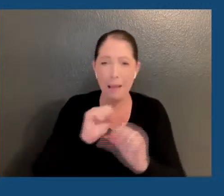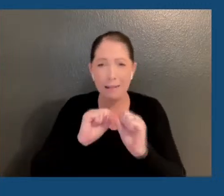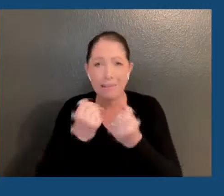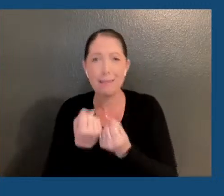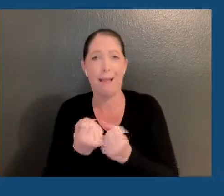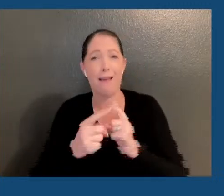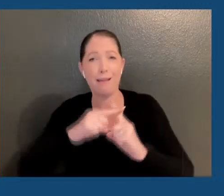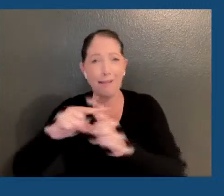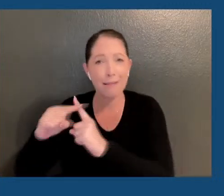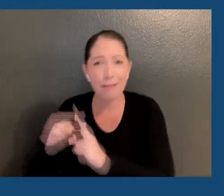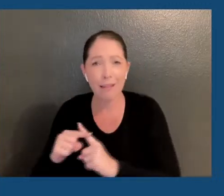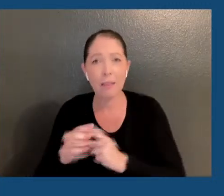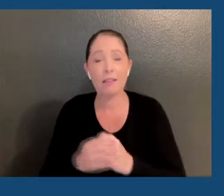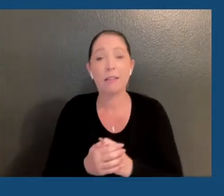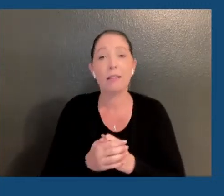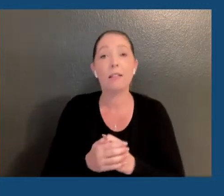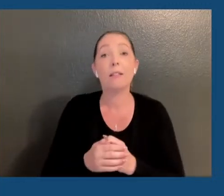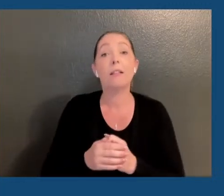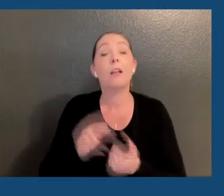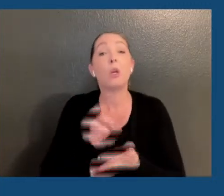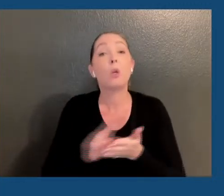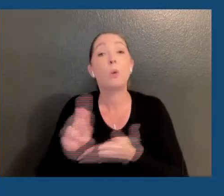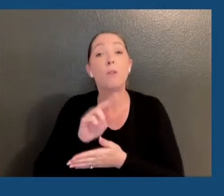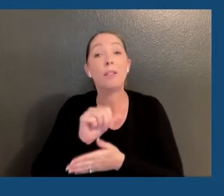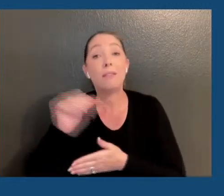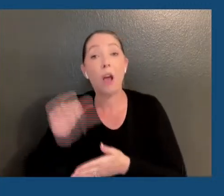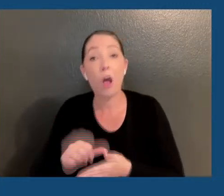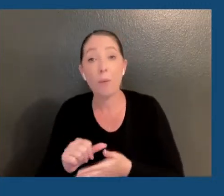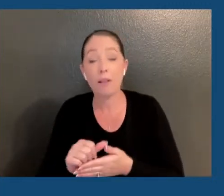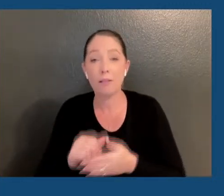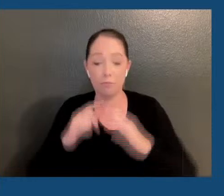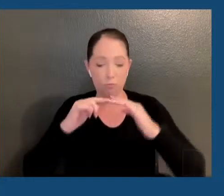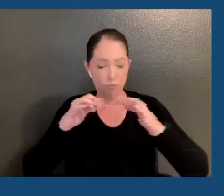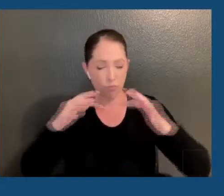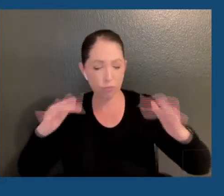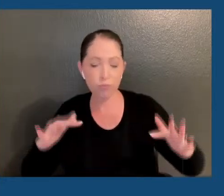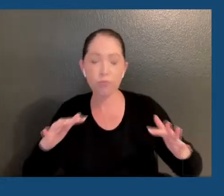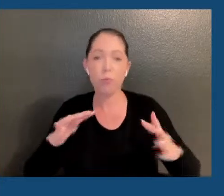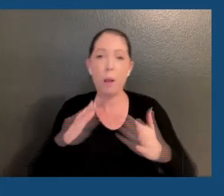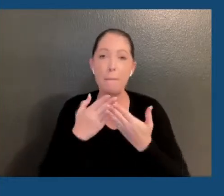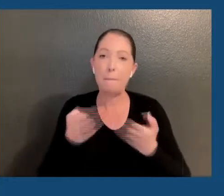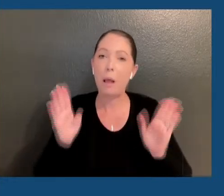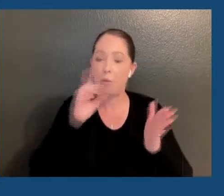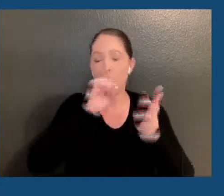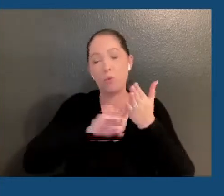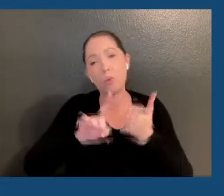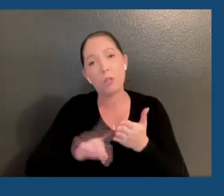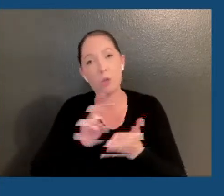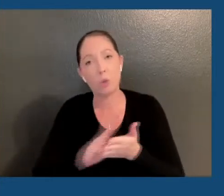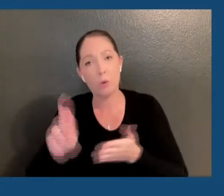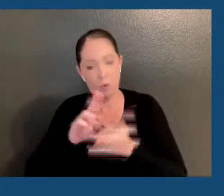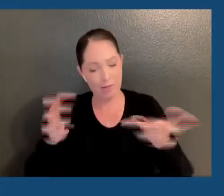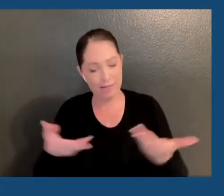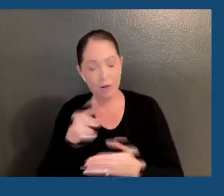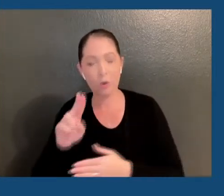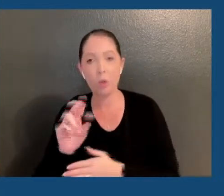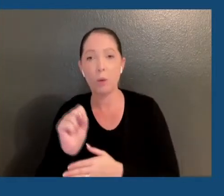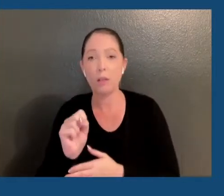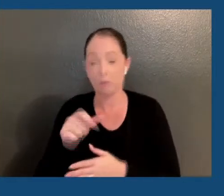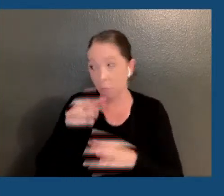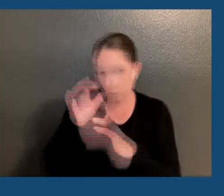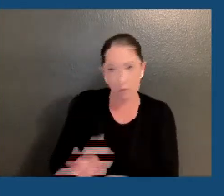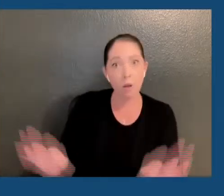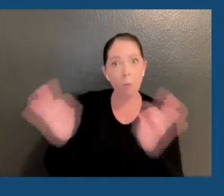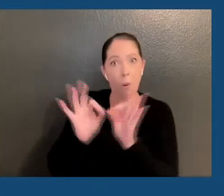most diverse public research universities in the nation. This matters when we talk about the